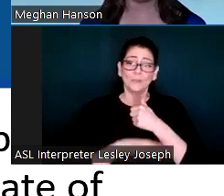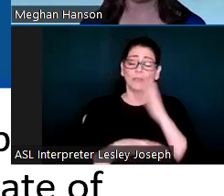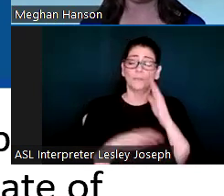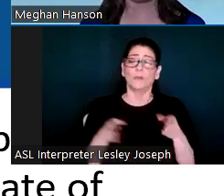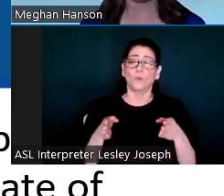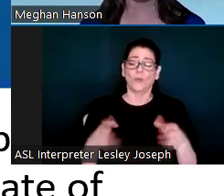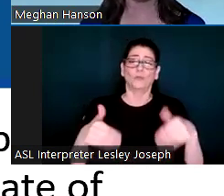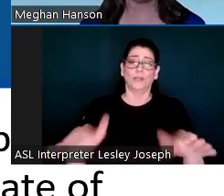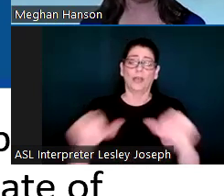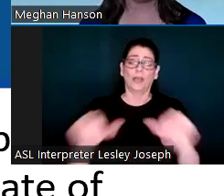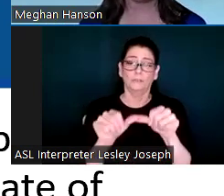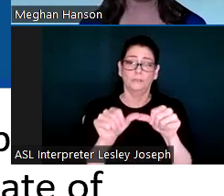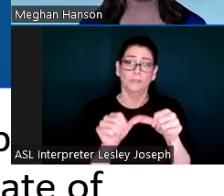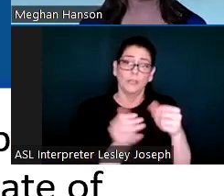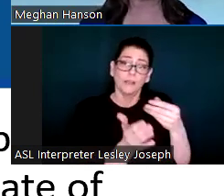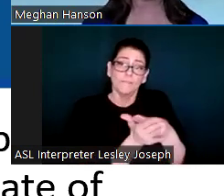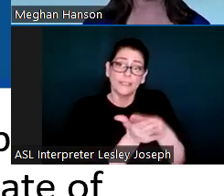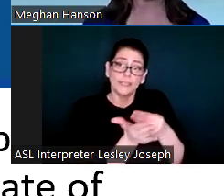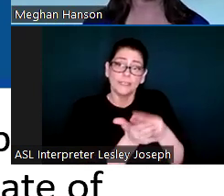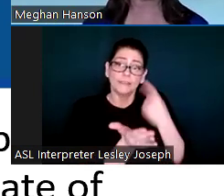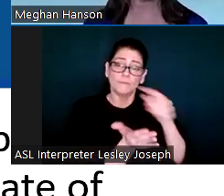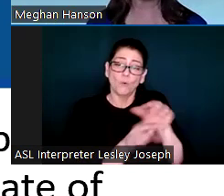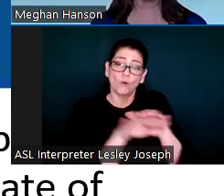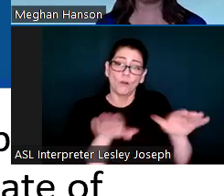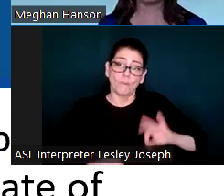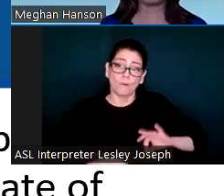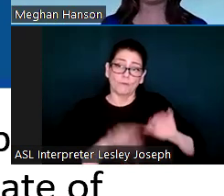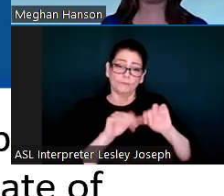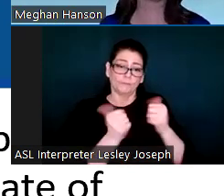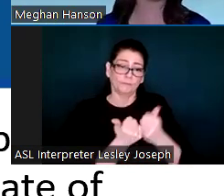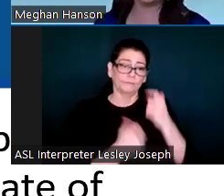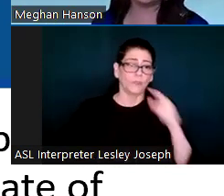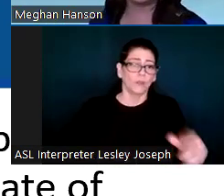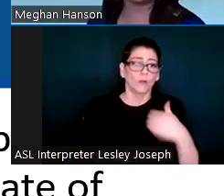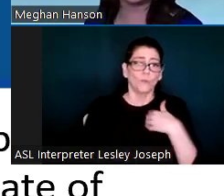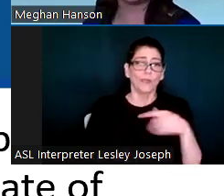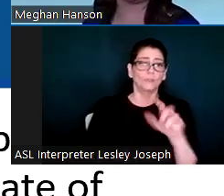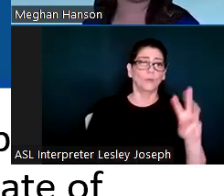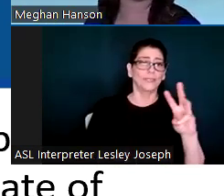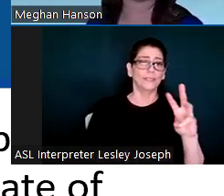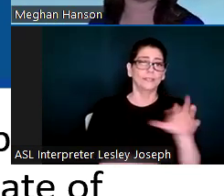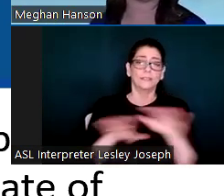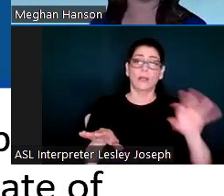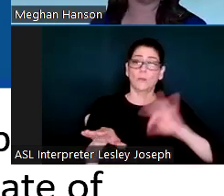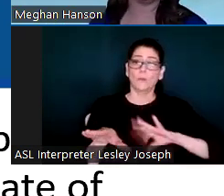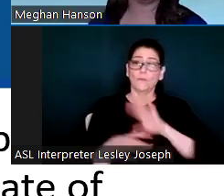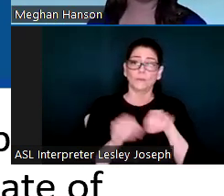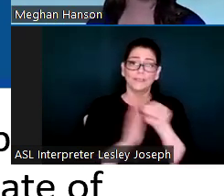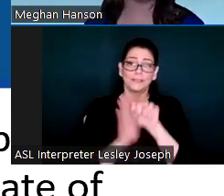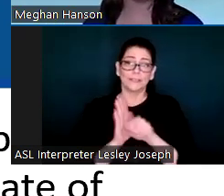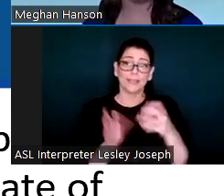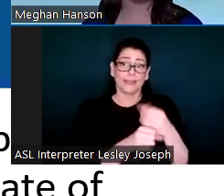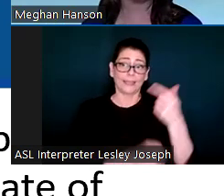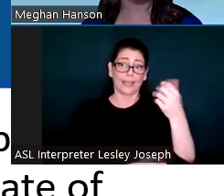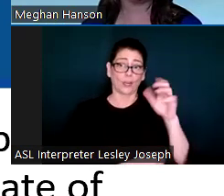funding for nonprofits. The grants vary. We have 26 nonprofits currently in our state right now that receive grants, and